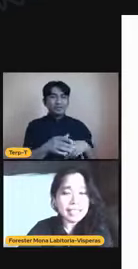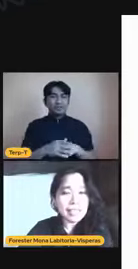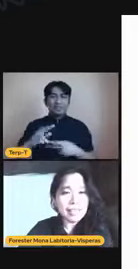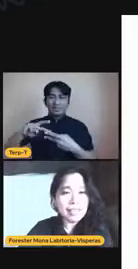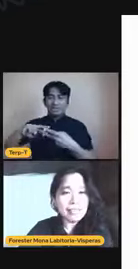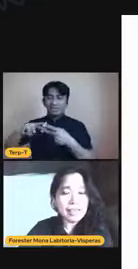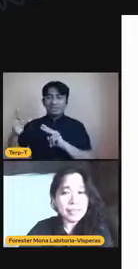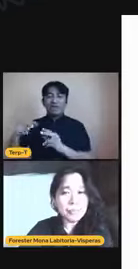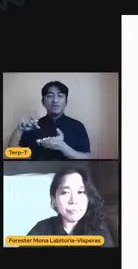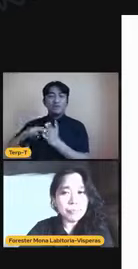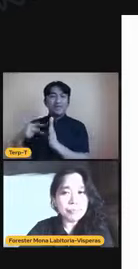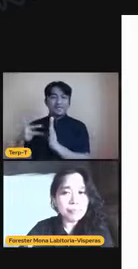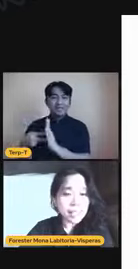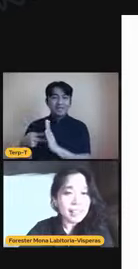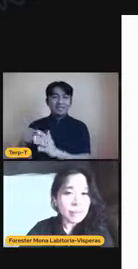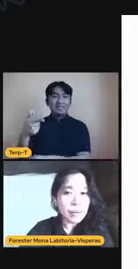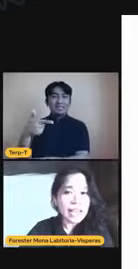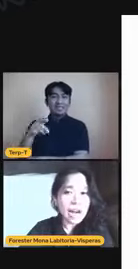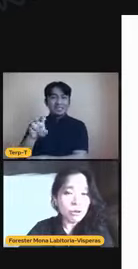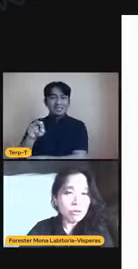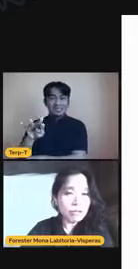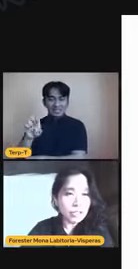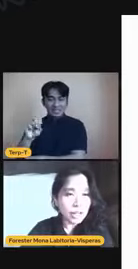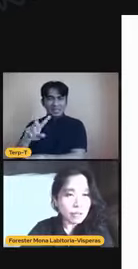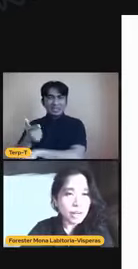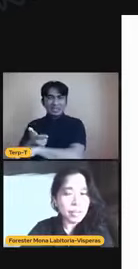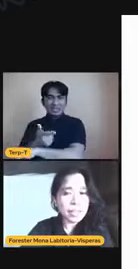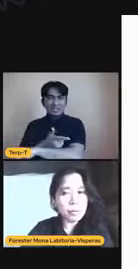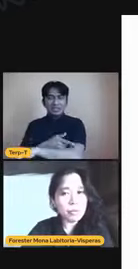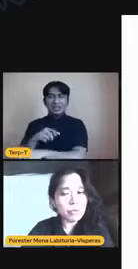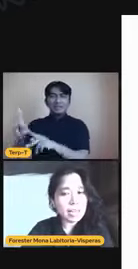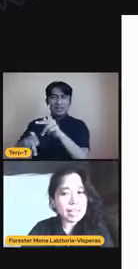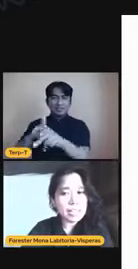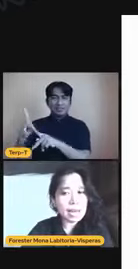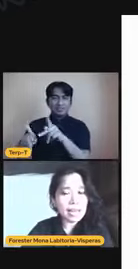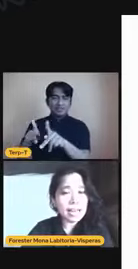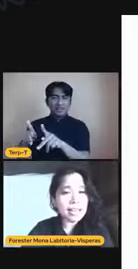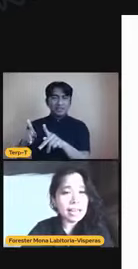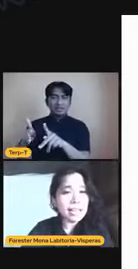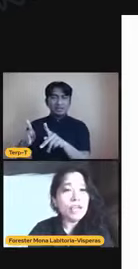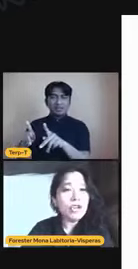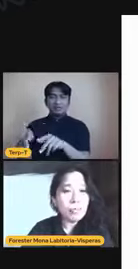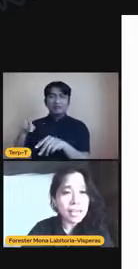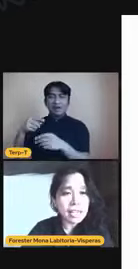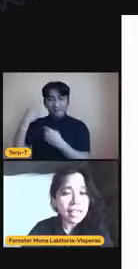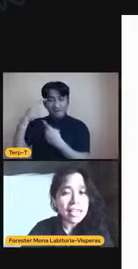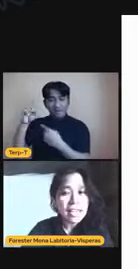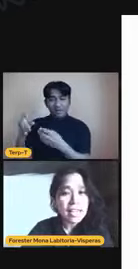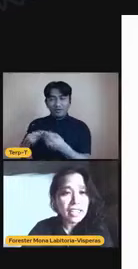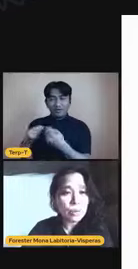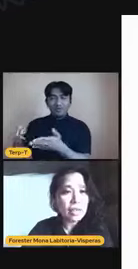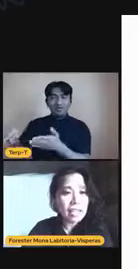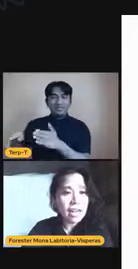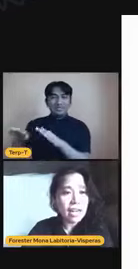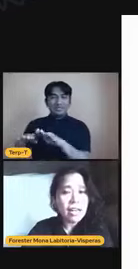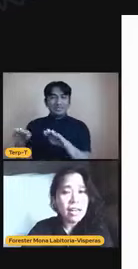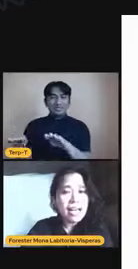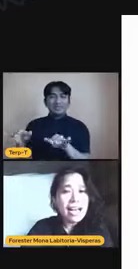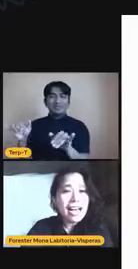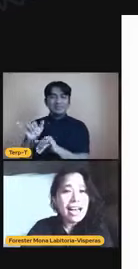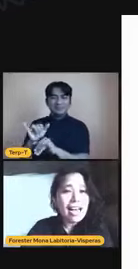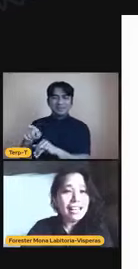yung genes ng bawat tao. So yung environment na pi-provide natin sa mga anak natin. And yun yung magiging itsura